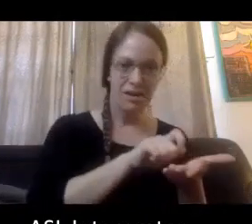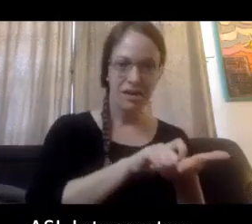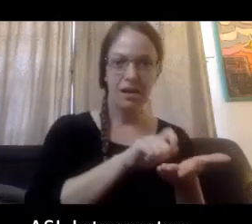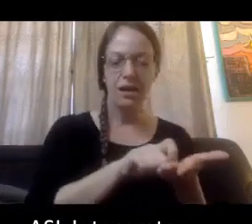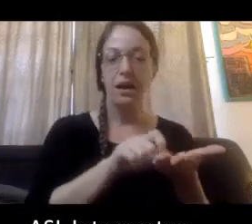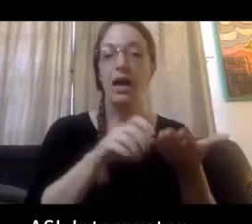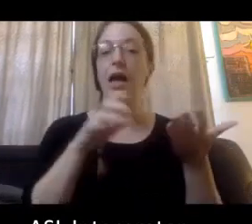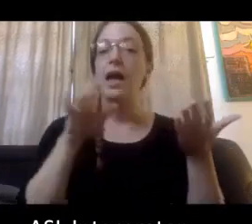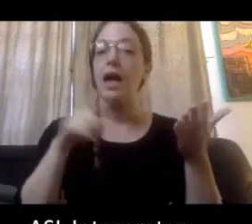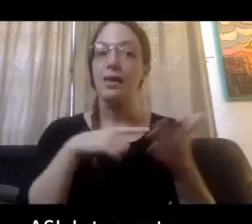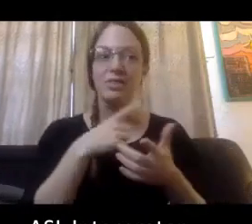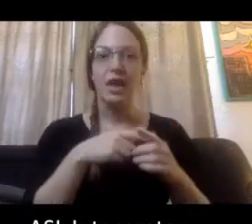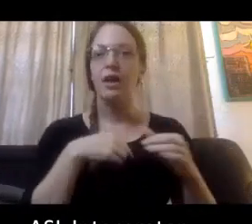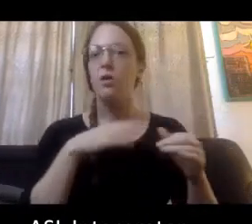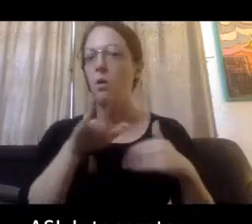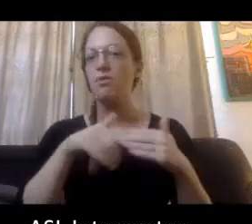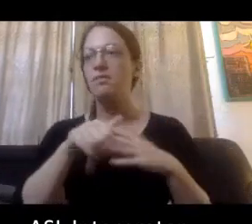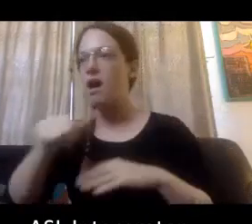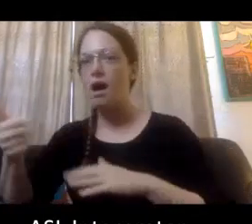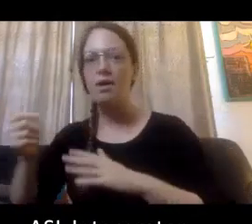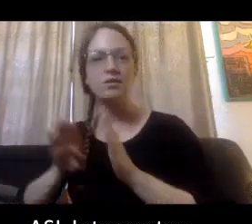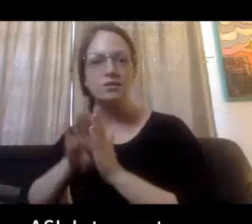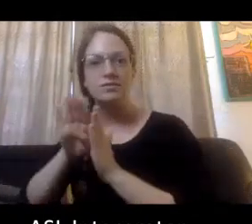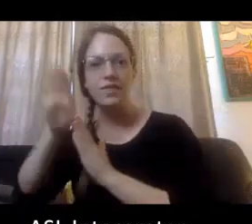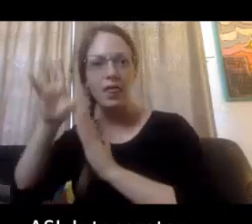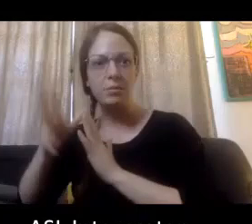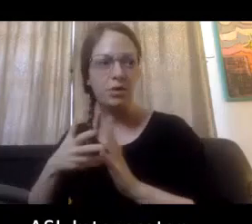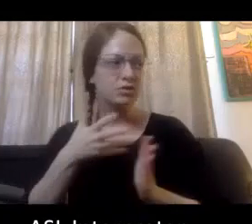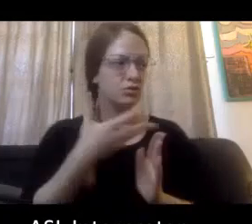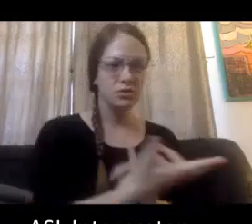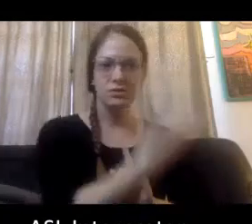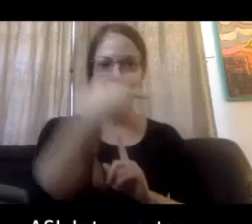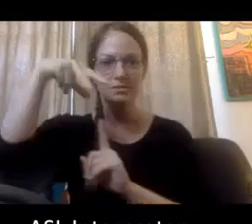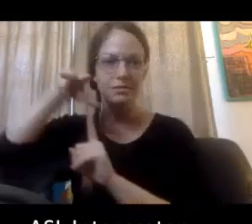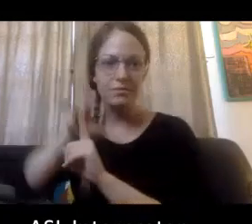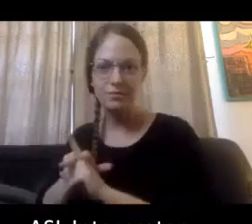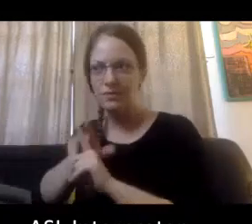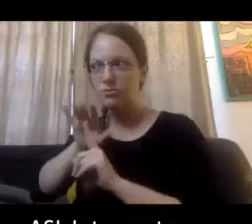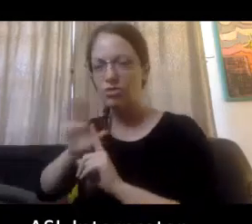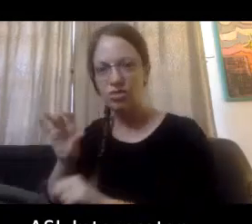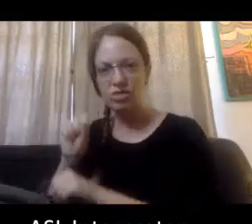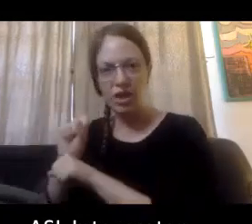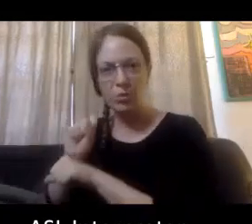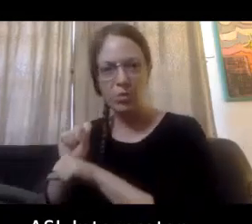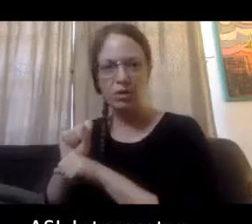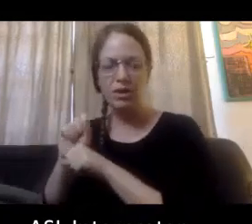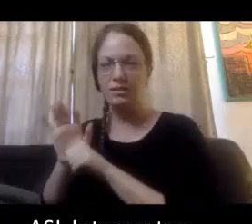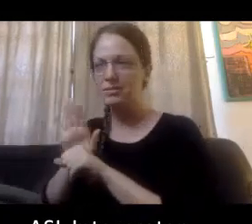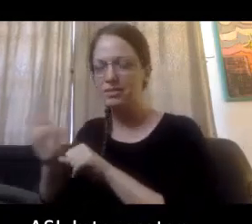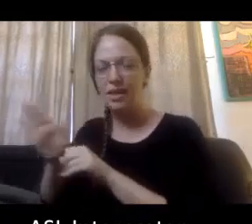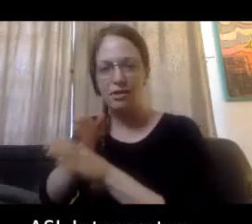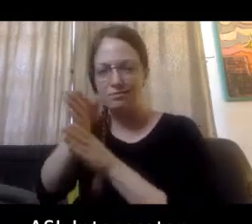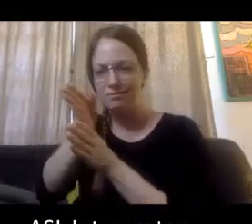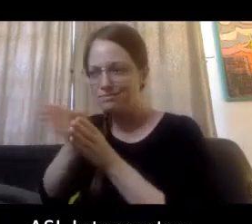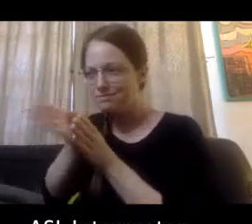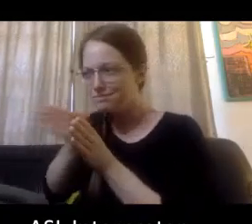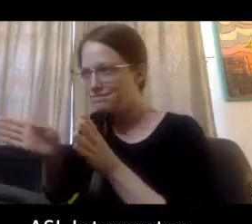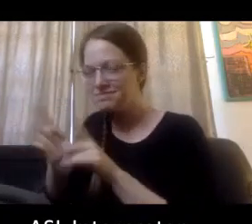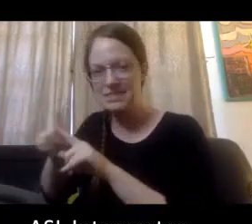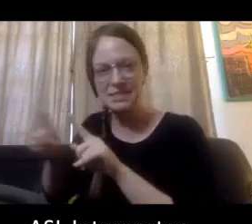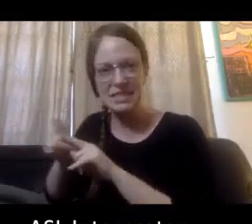developers after me that have kind of taken the ideas that I started and have kind of worked on them in their own ways and really sort